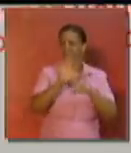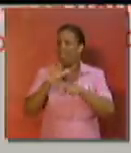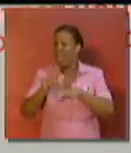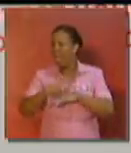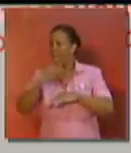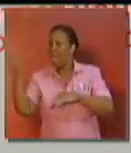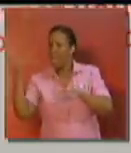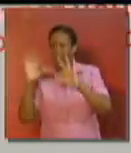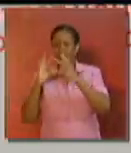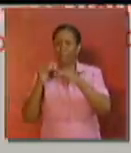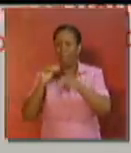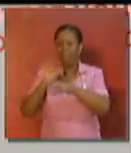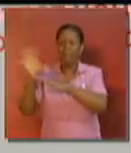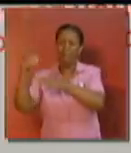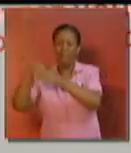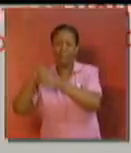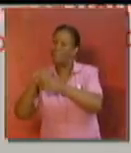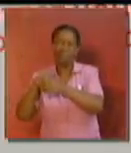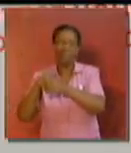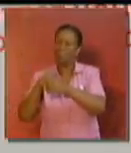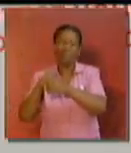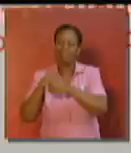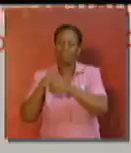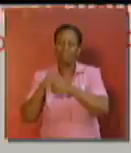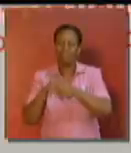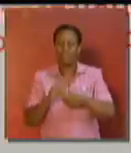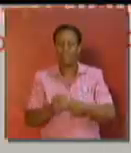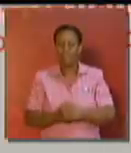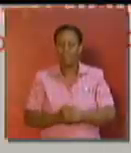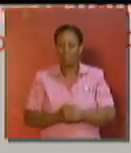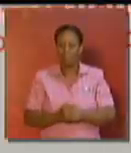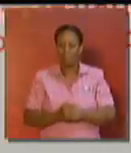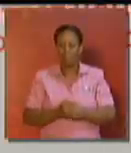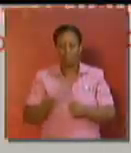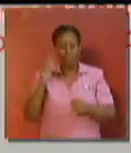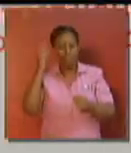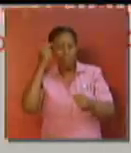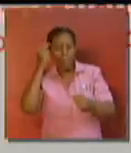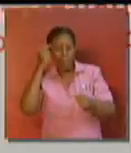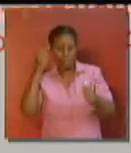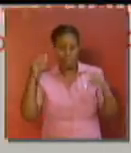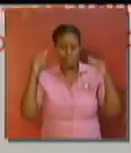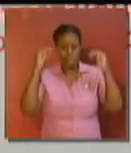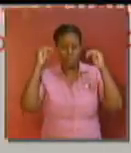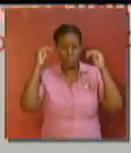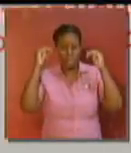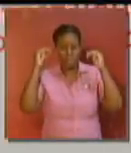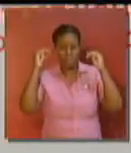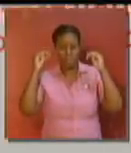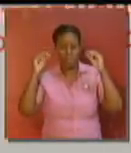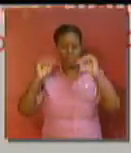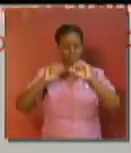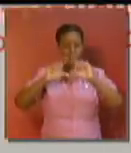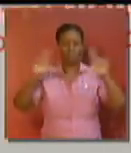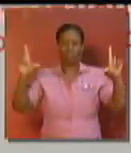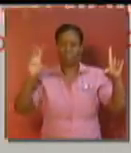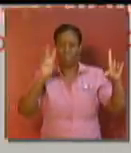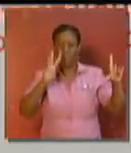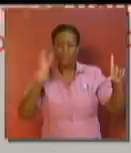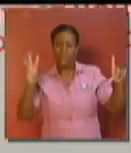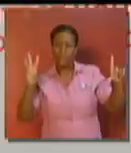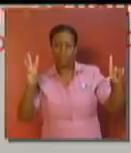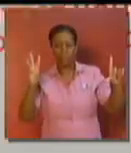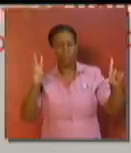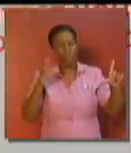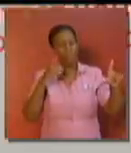Health's website that give us steps, pointers, things that we can do to reduce that risk, and we're going to run through those